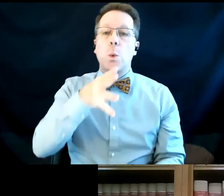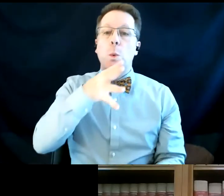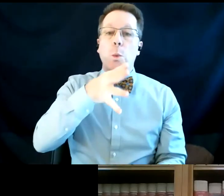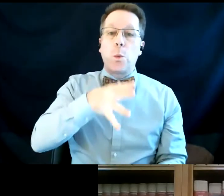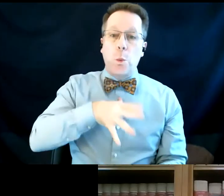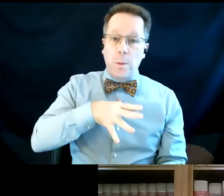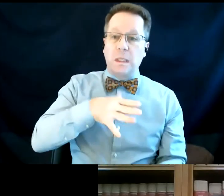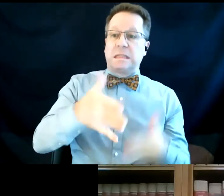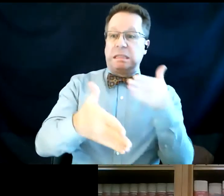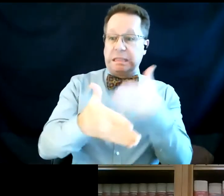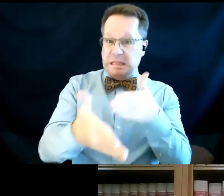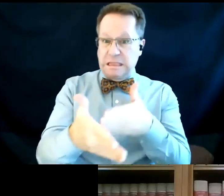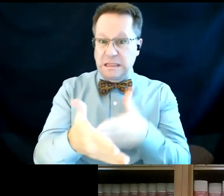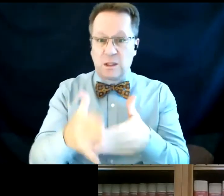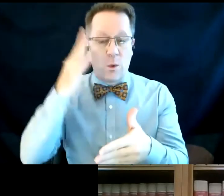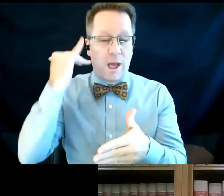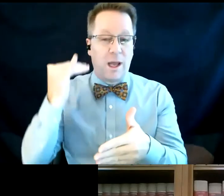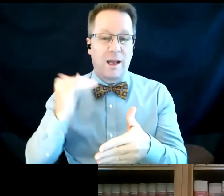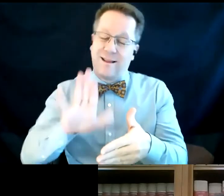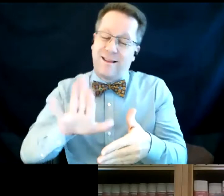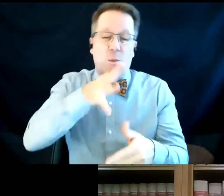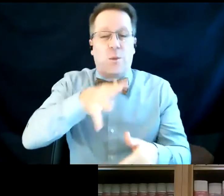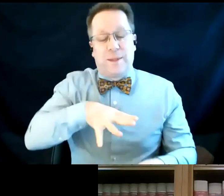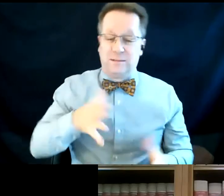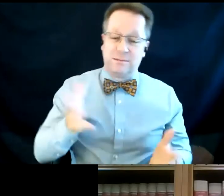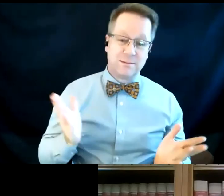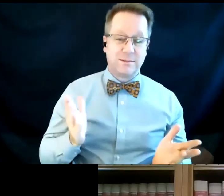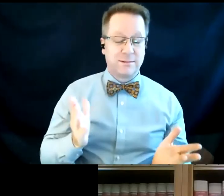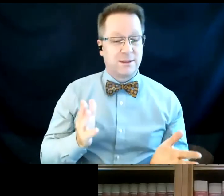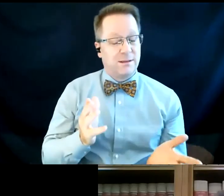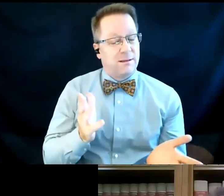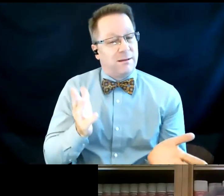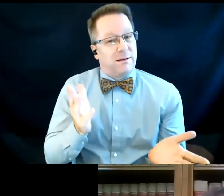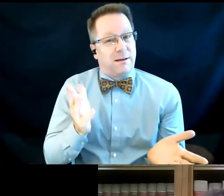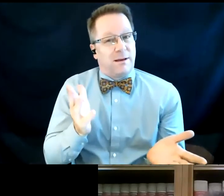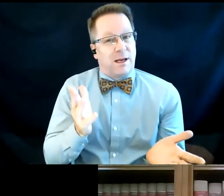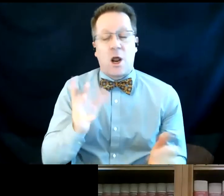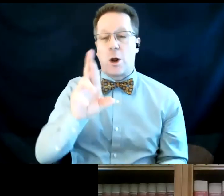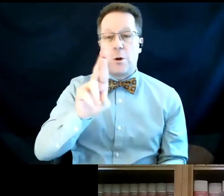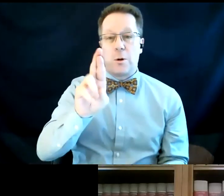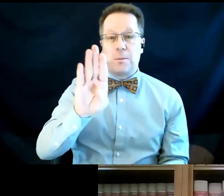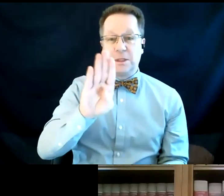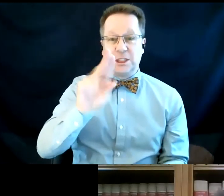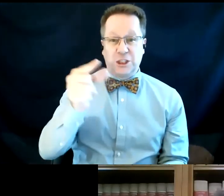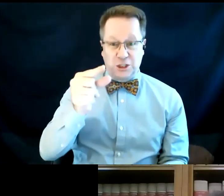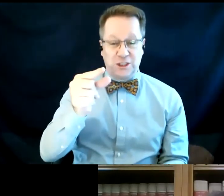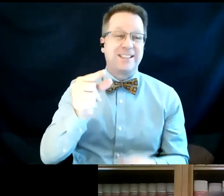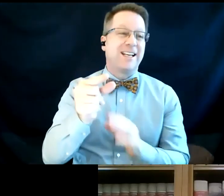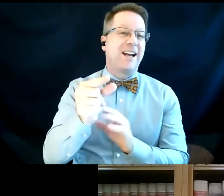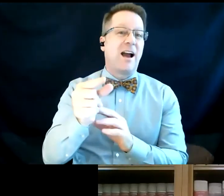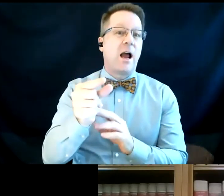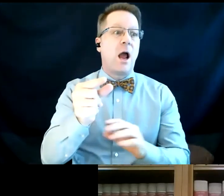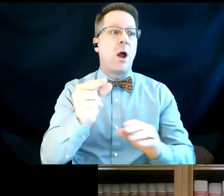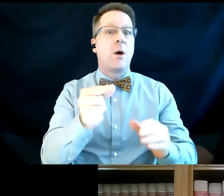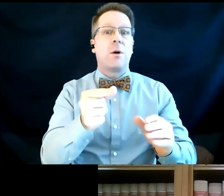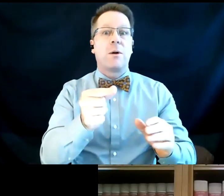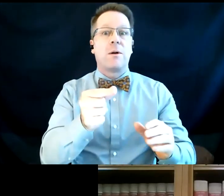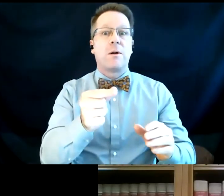sex violates equal protection, a right that Ruth Bader Ginsburg won in the Supreme Court before a conservative